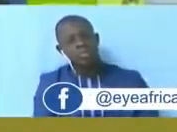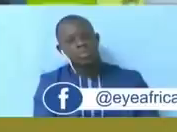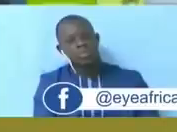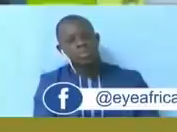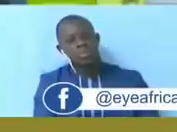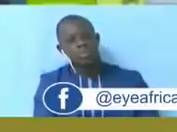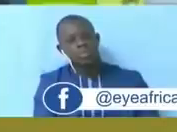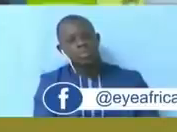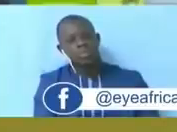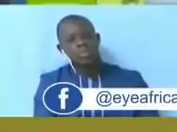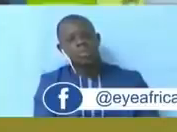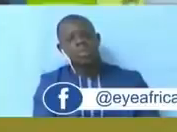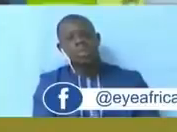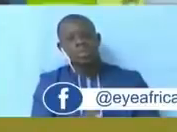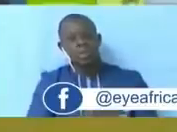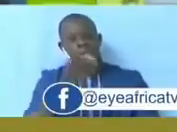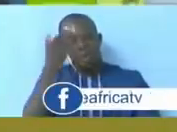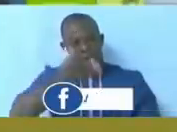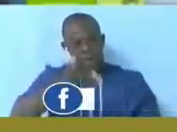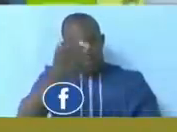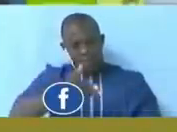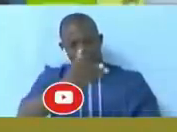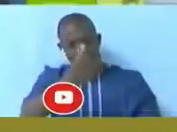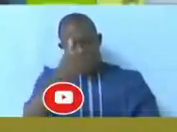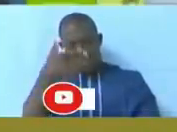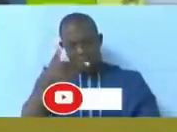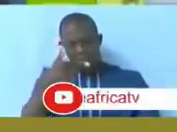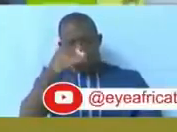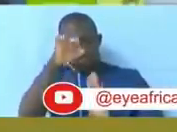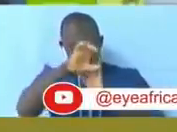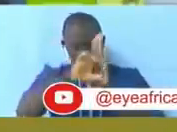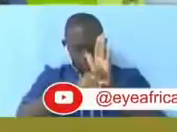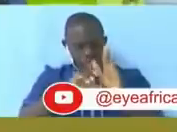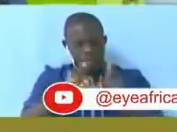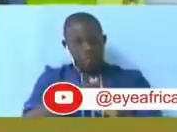Constitution provided for jury trial.